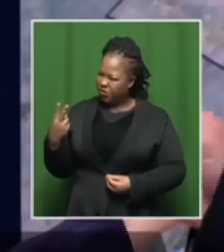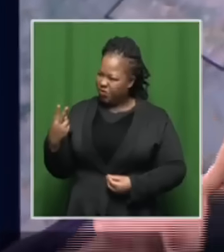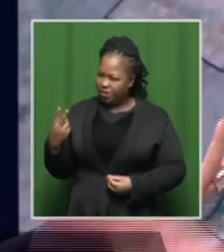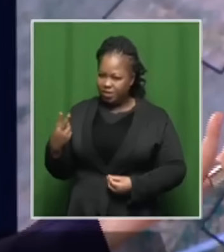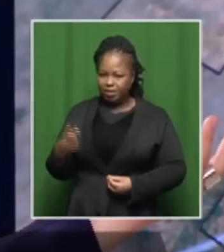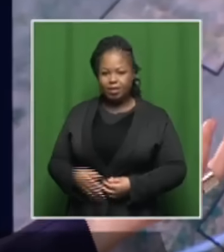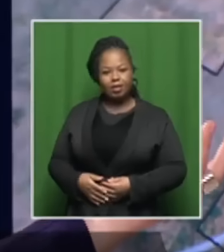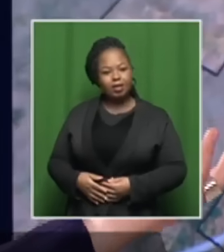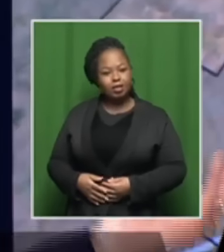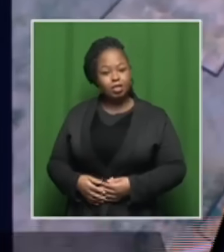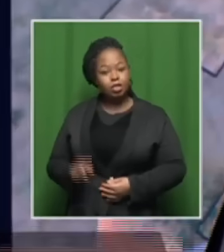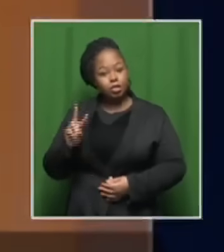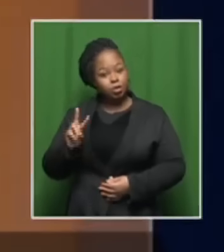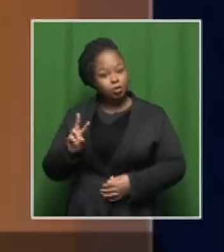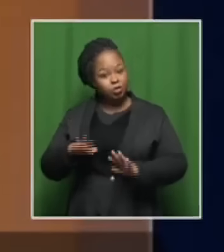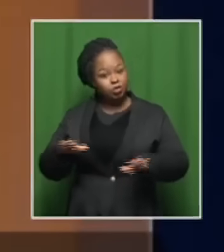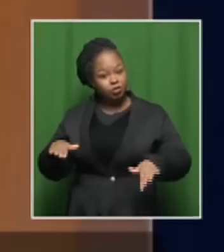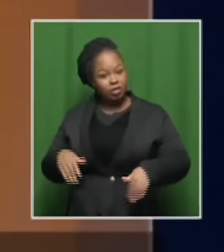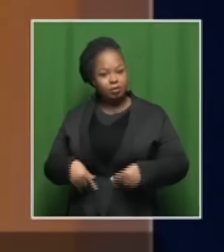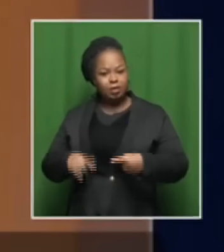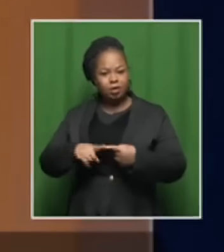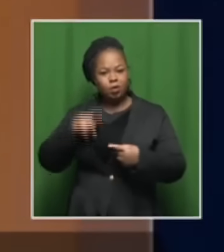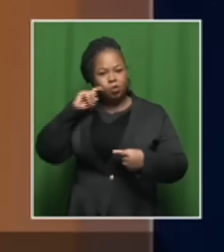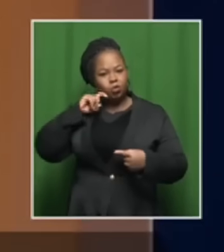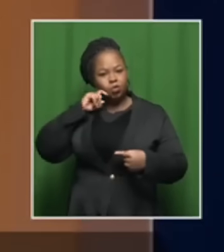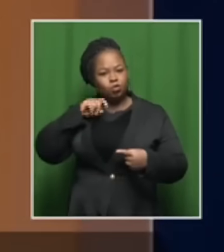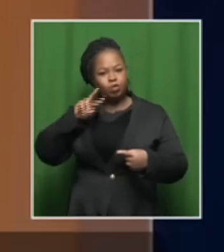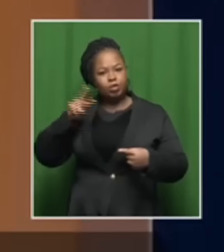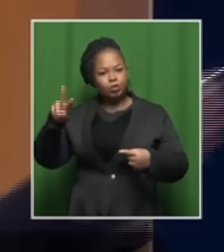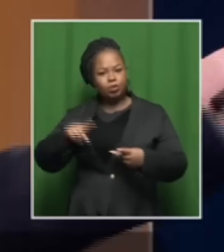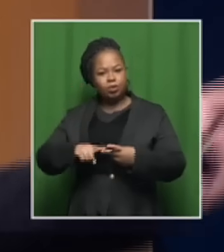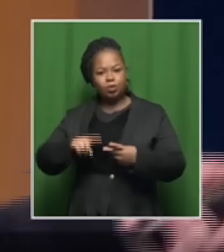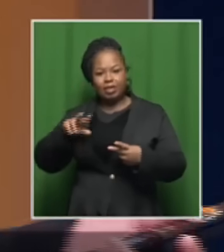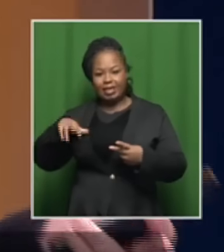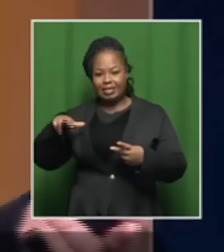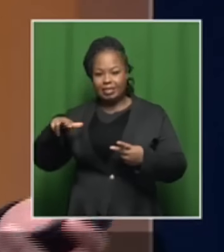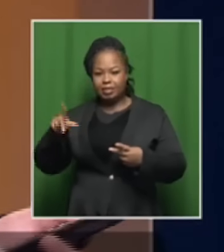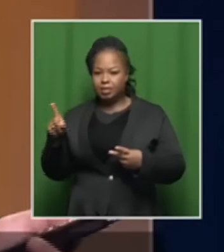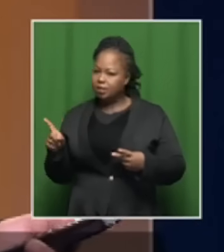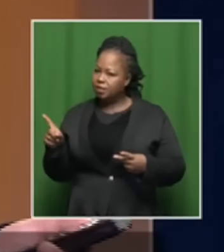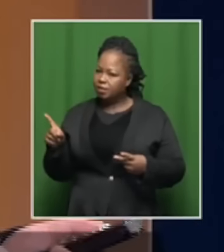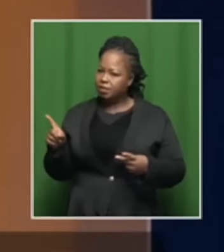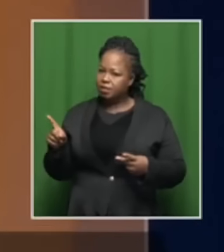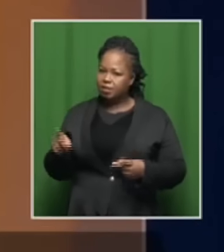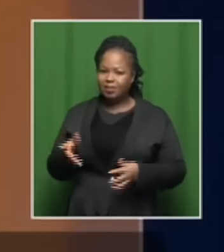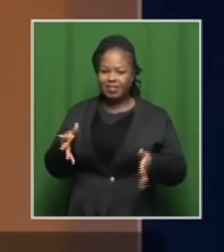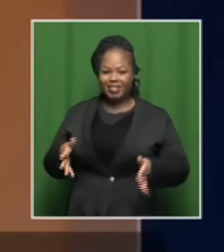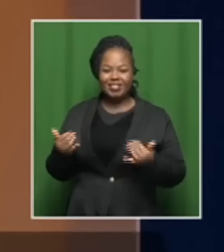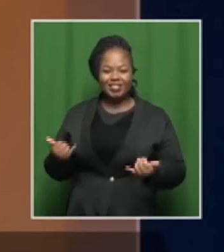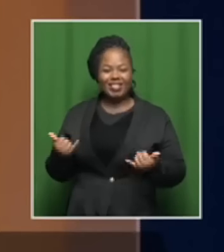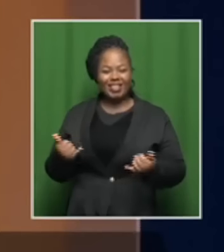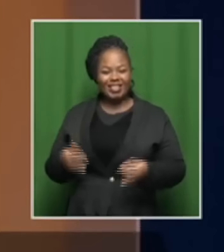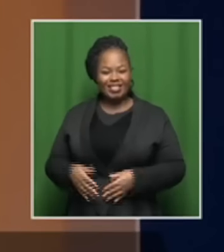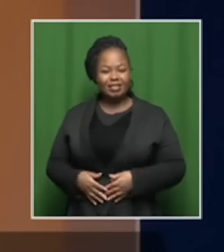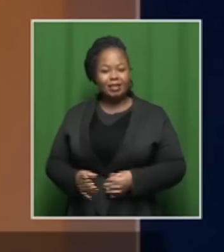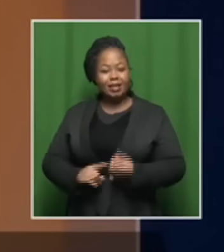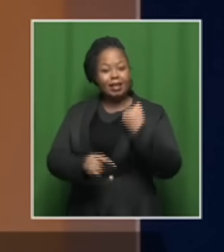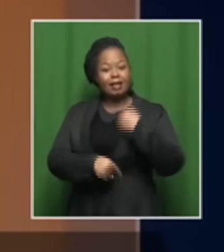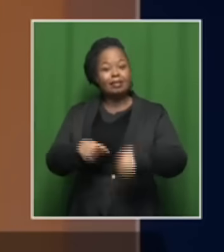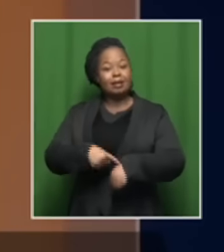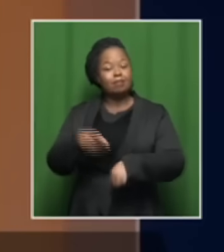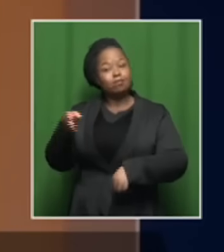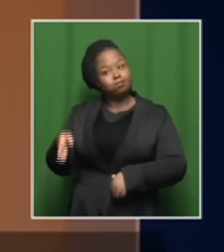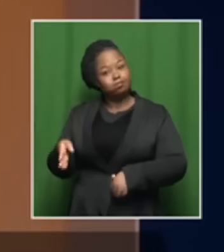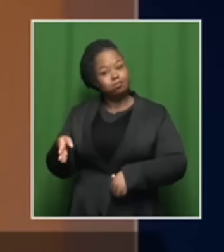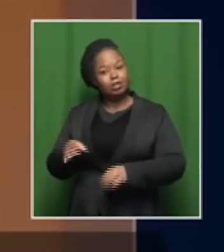I've got two children. Kids, yeah. One is 22, the other's 18. You see. I mean, my 18-year-old is here today. The last time she was in the